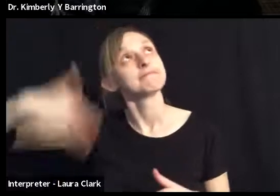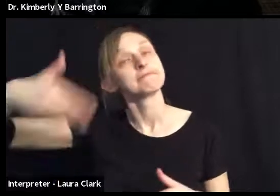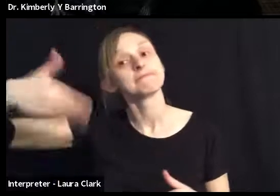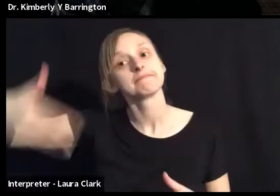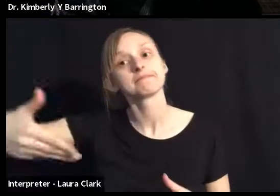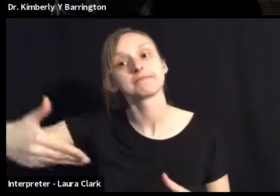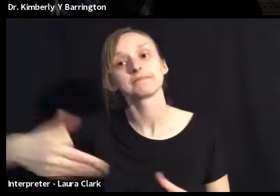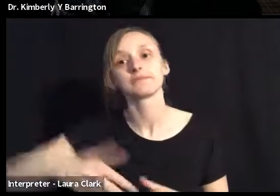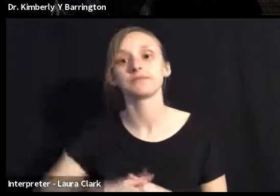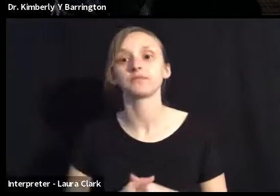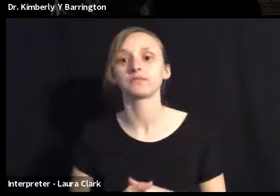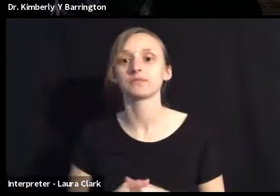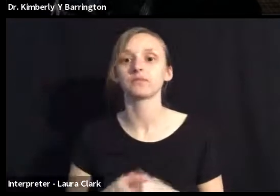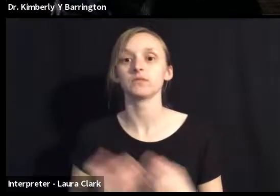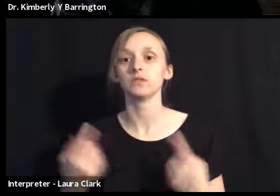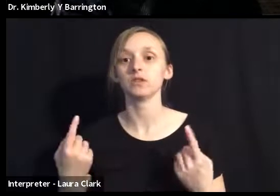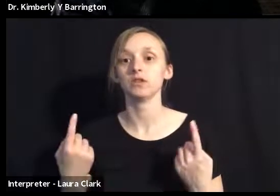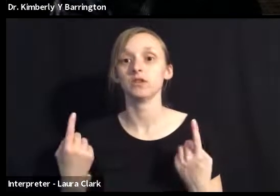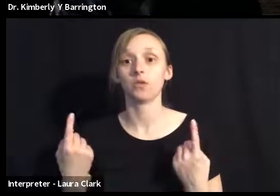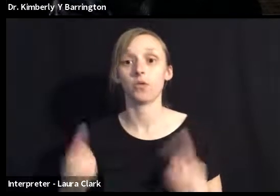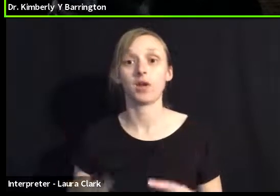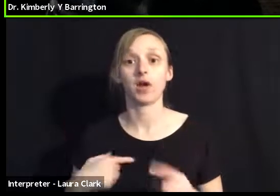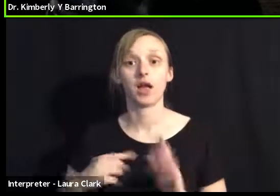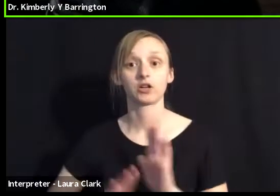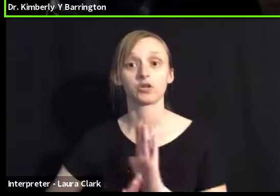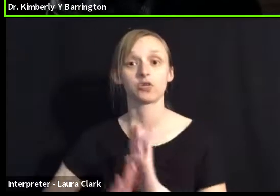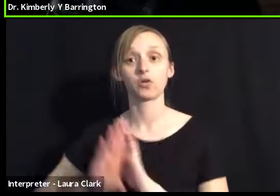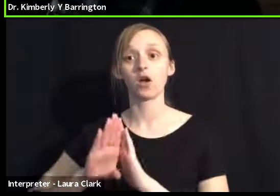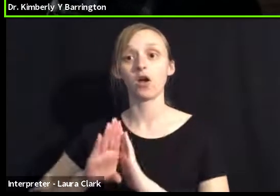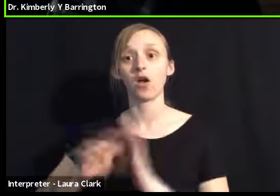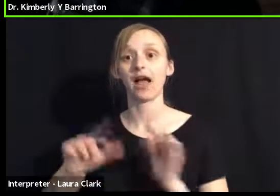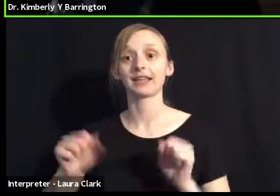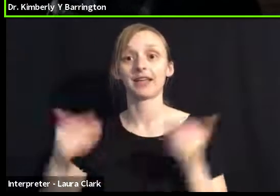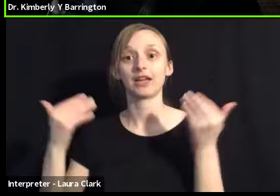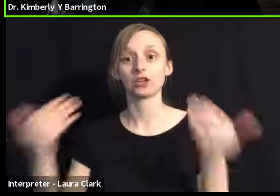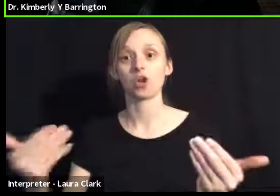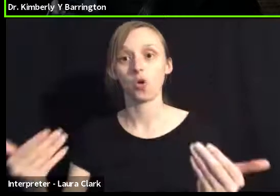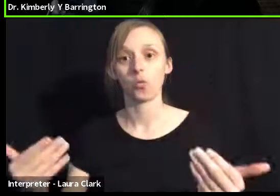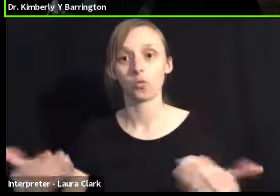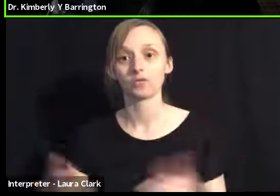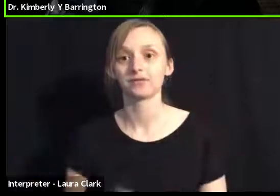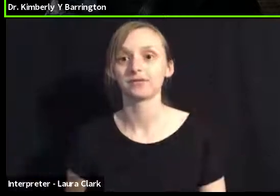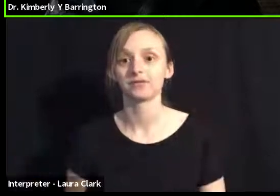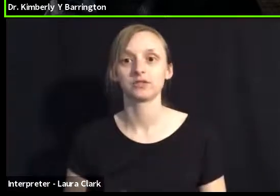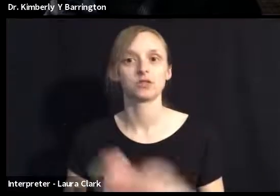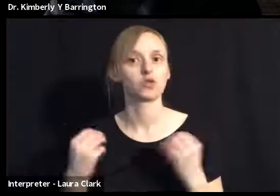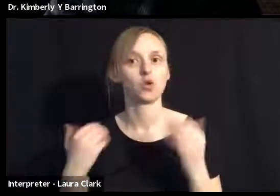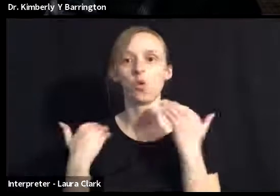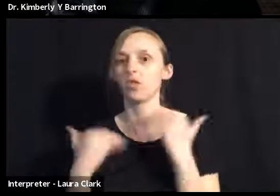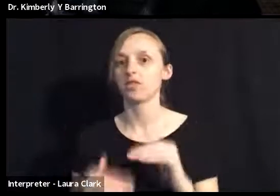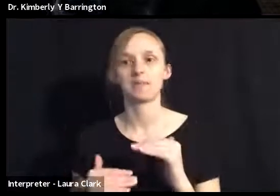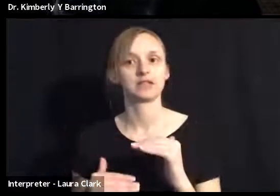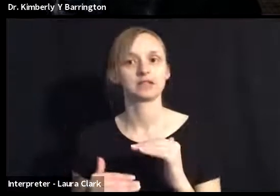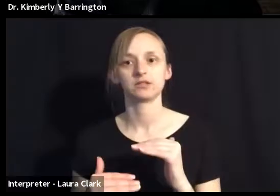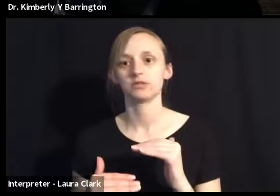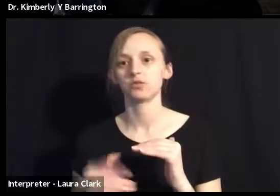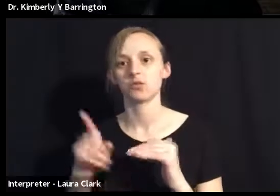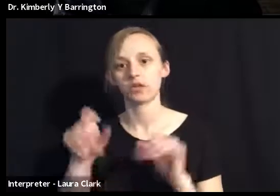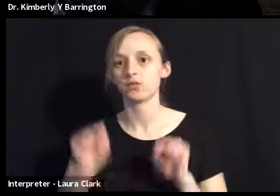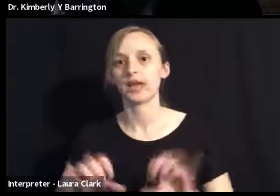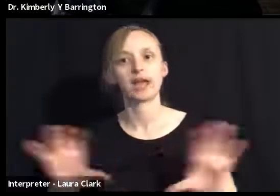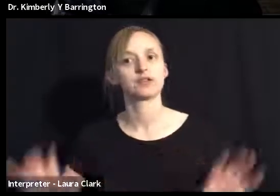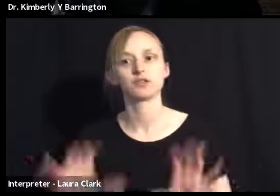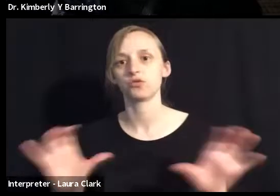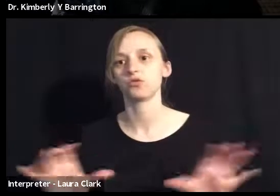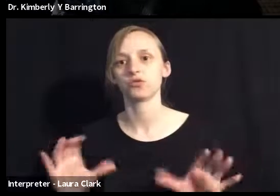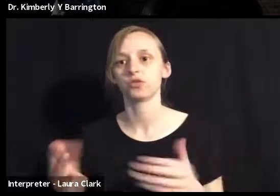where I grow, I can go. All right. And there's no limits to what you can do, whether you're in